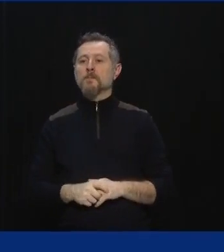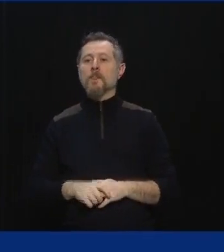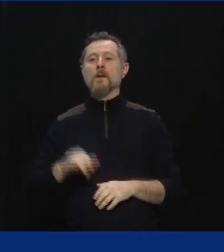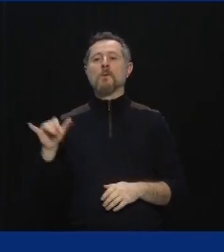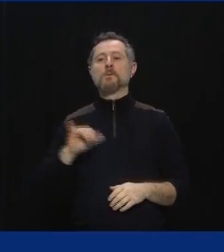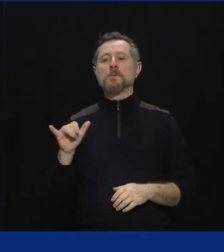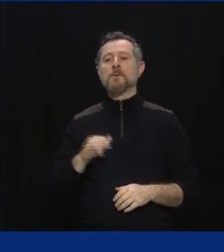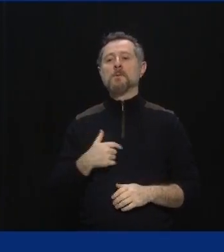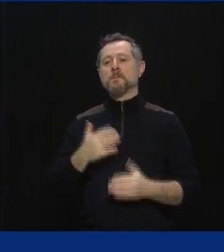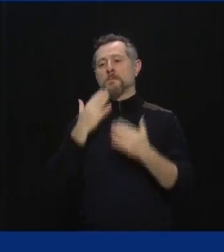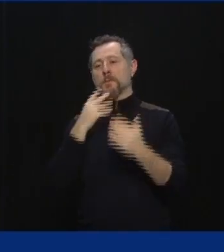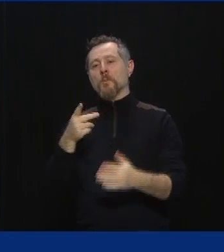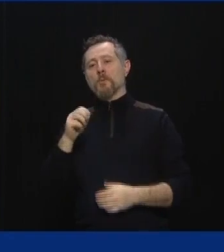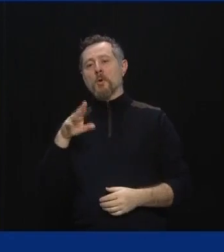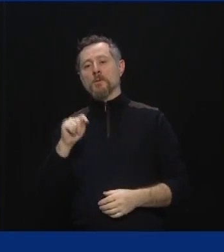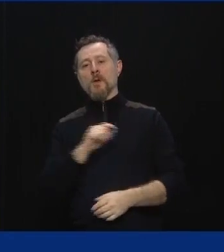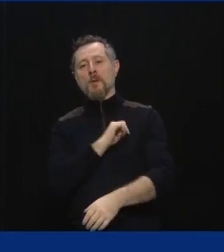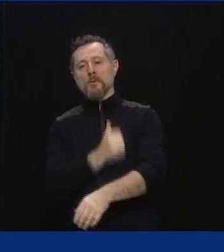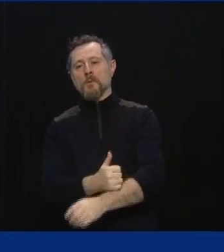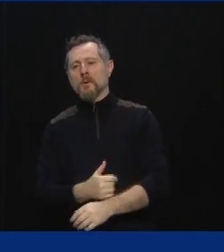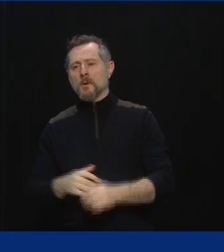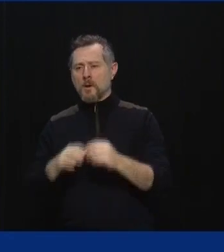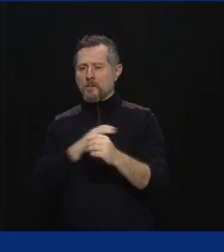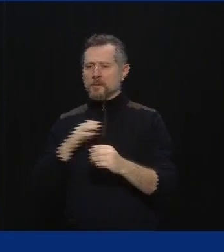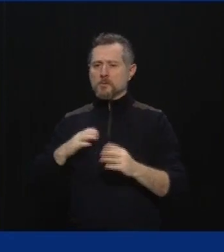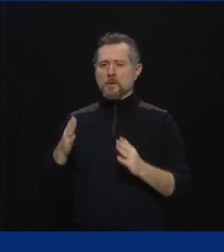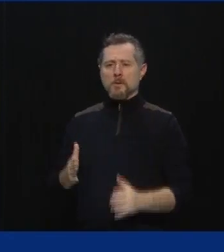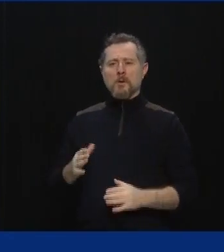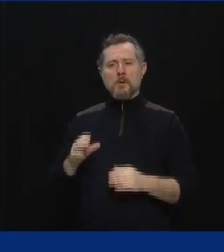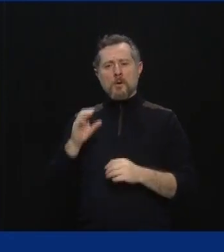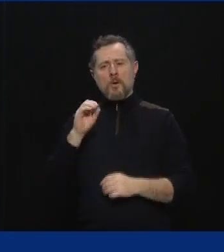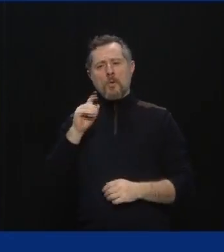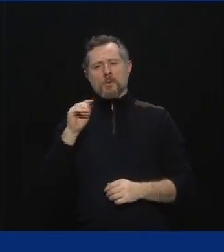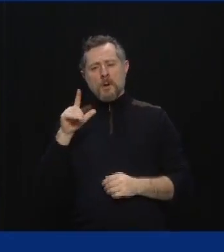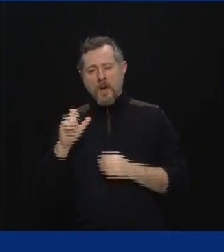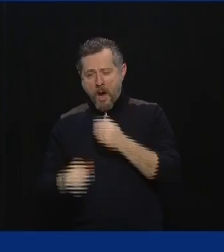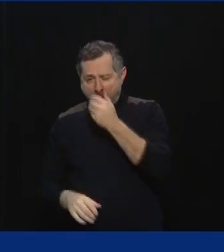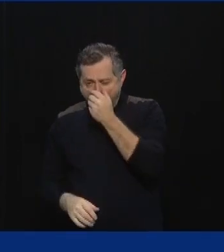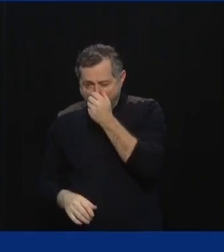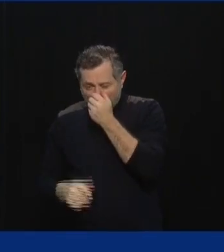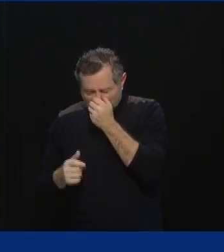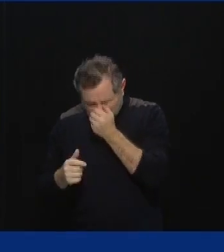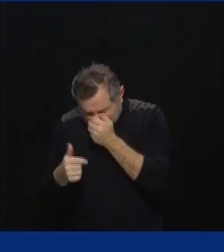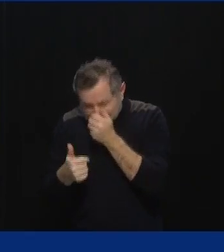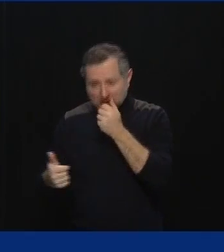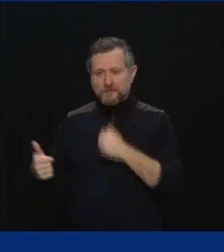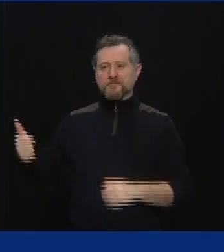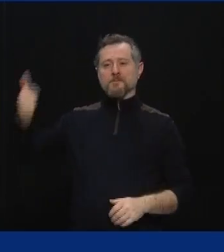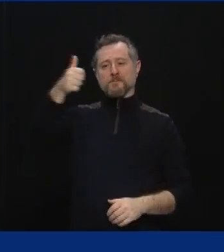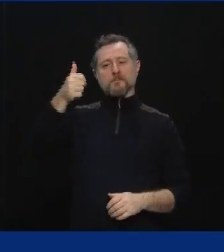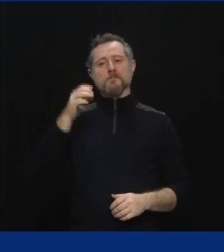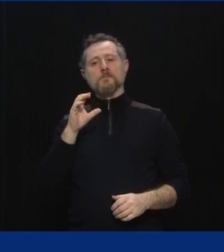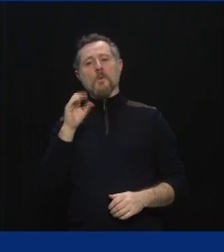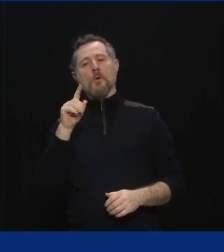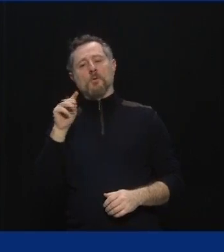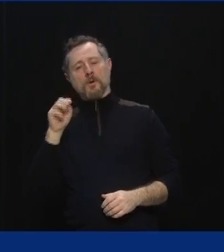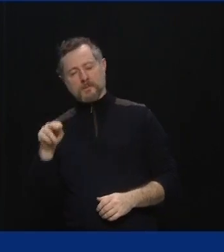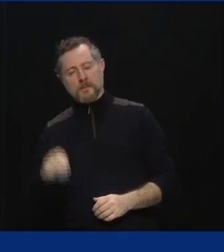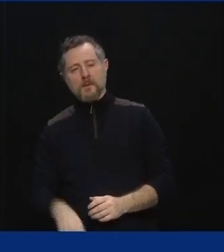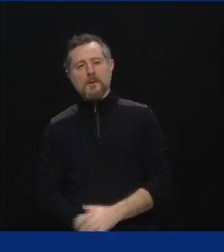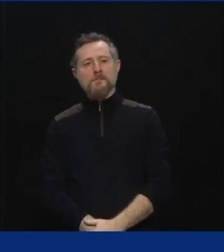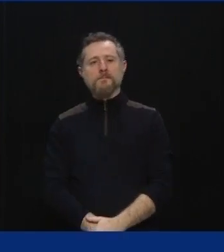the Port Authority. I want to thank Commissioner O'Toole, as well as Executive Director Cotton and all my fellow commissioners that are here as well for their